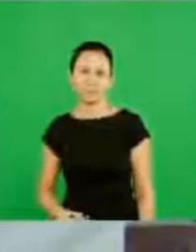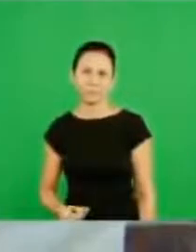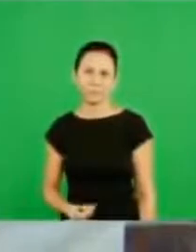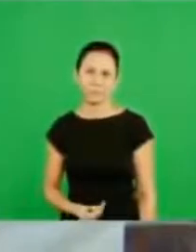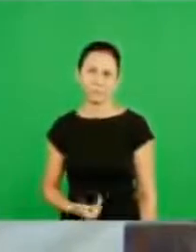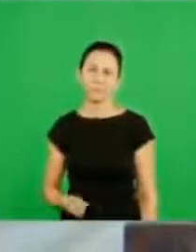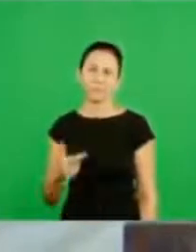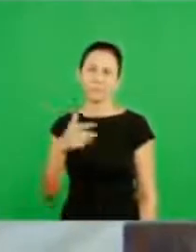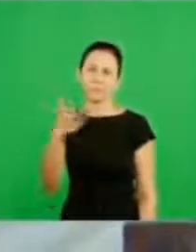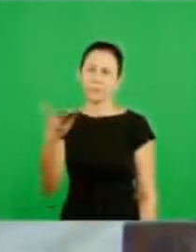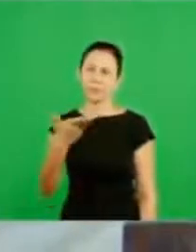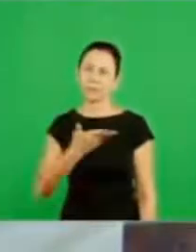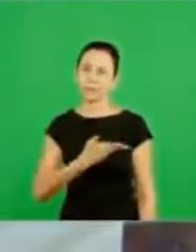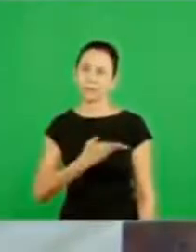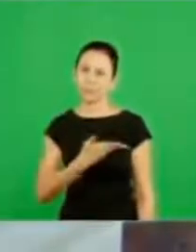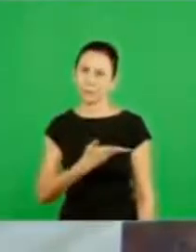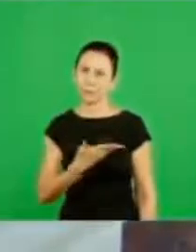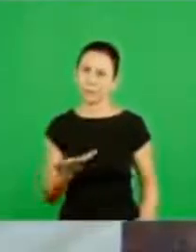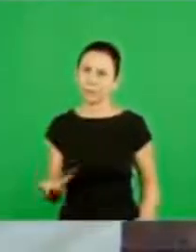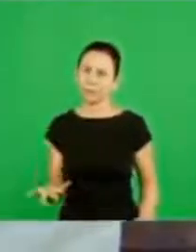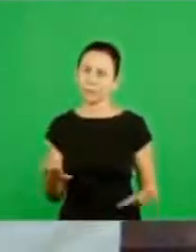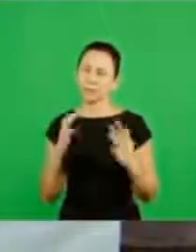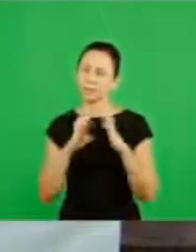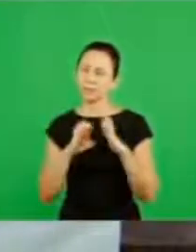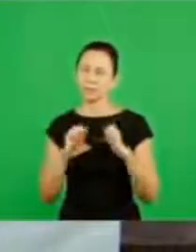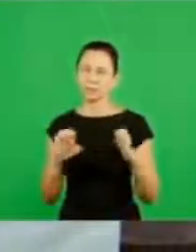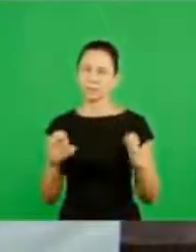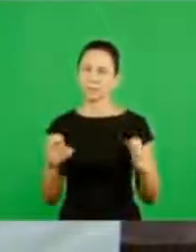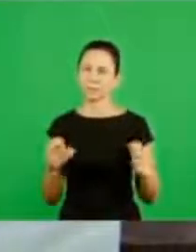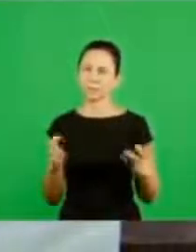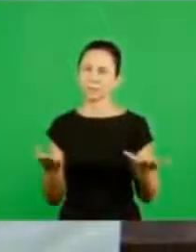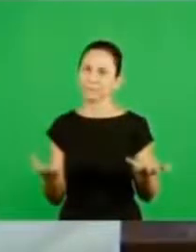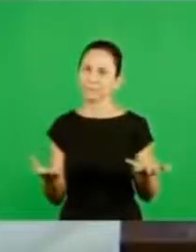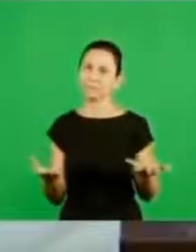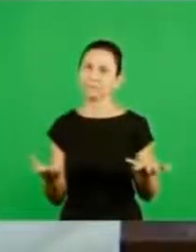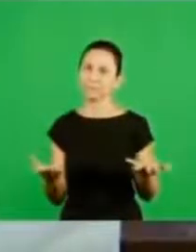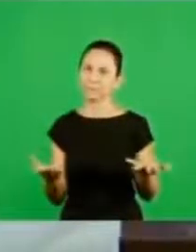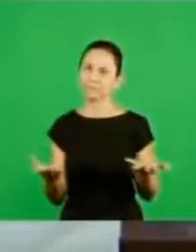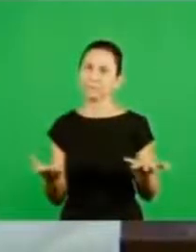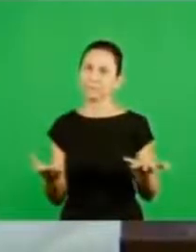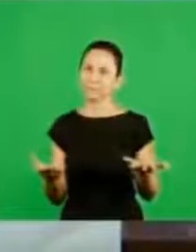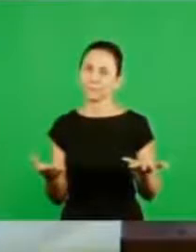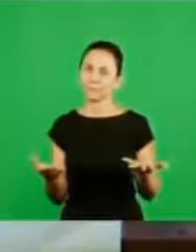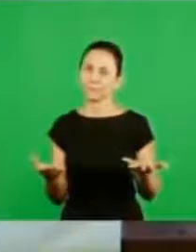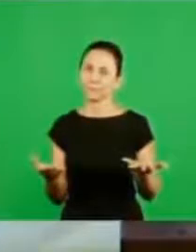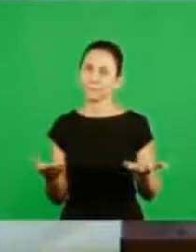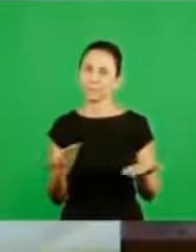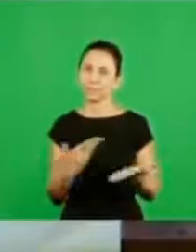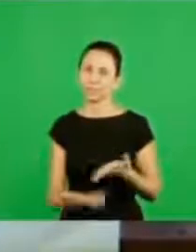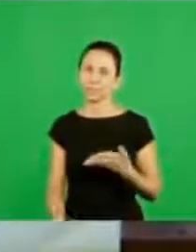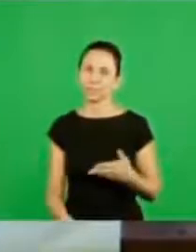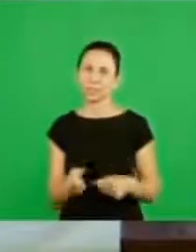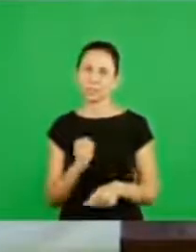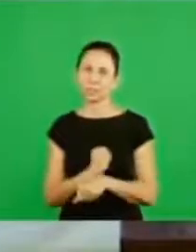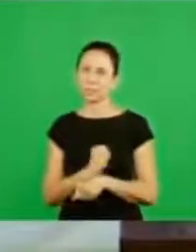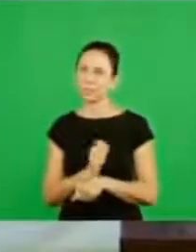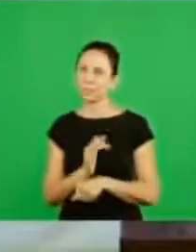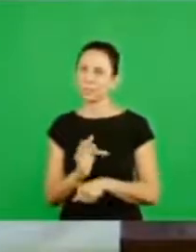took his life later because of what he saw. But those who are listening to me, my friends, my listeners, this